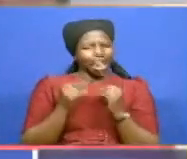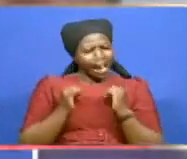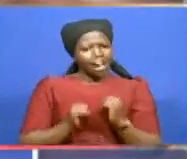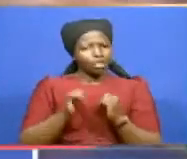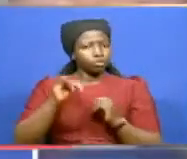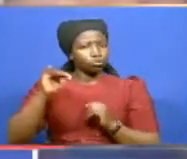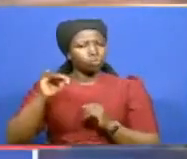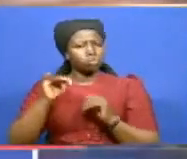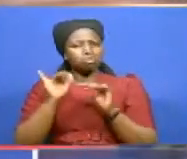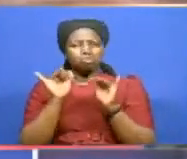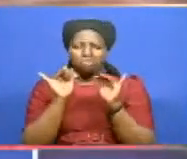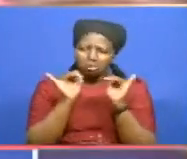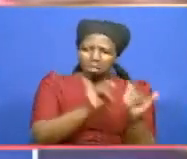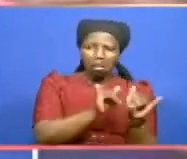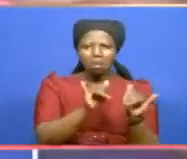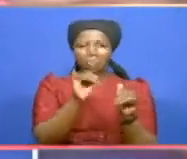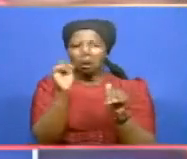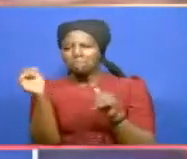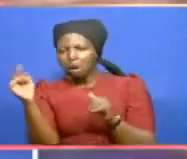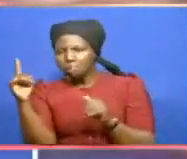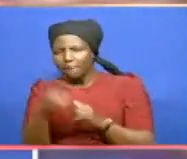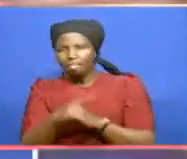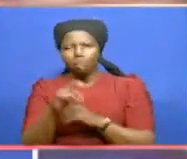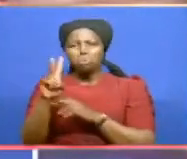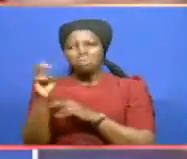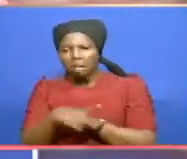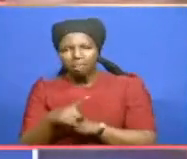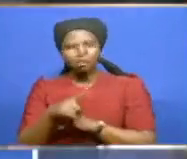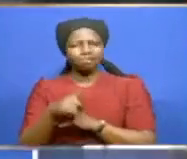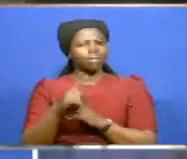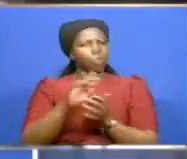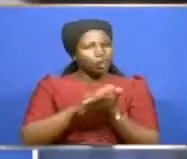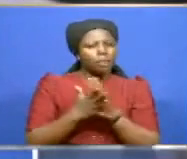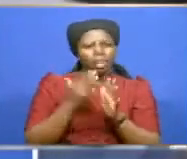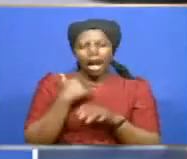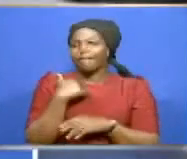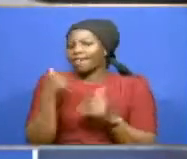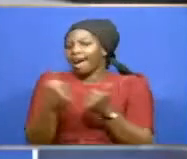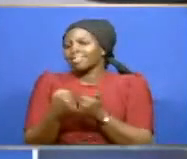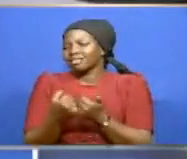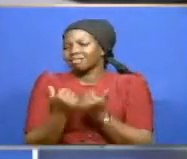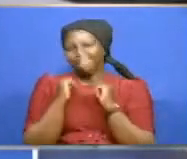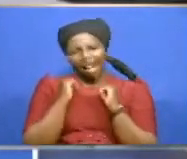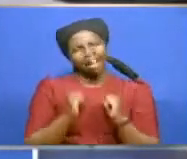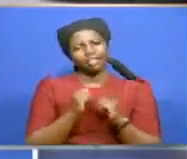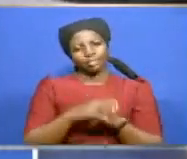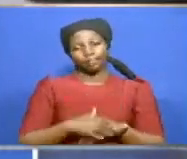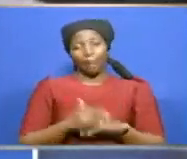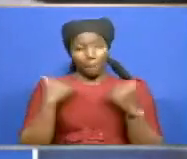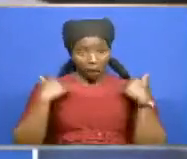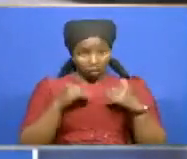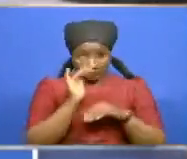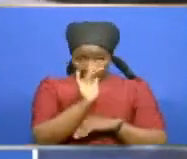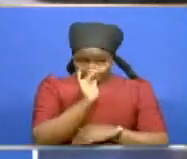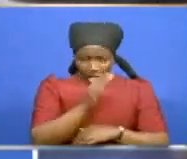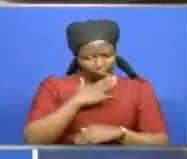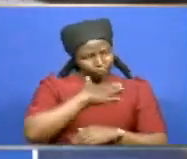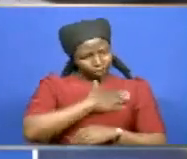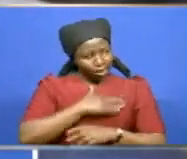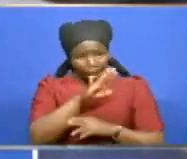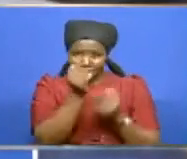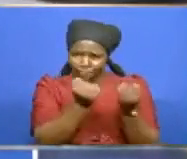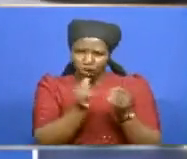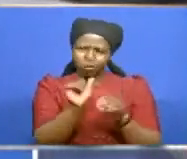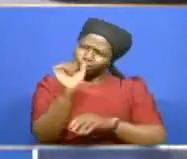imeisha kabla kama hakuja gogwa na mtu na Kenya Mpya. Na muomba gari zenyu pelekeni pole